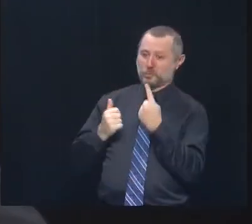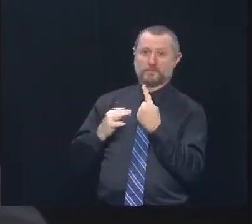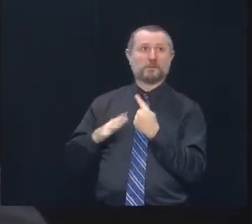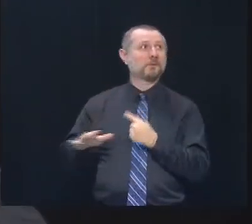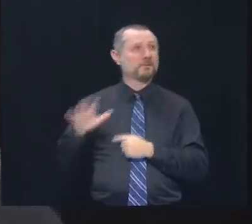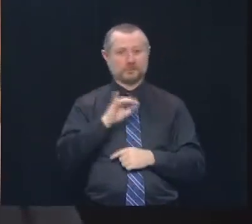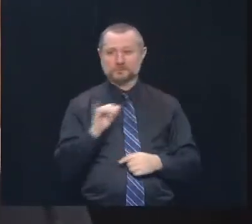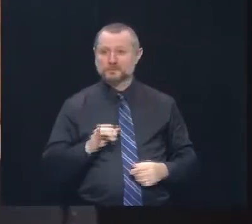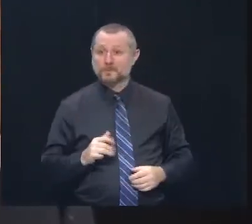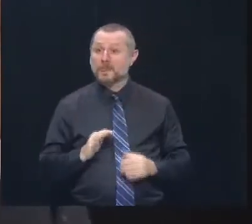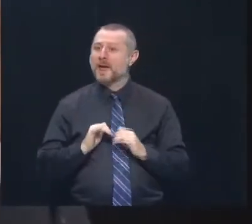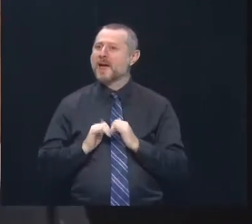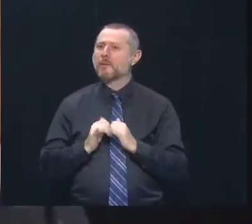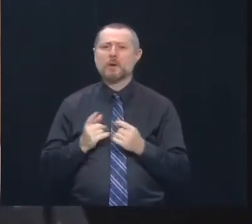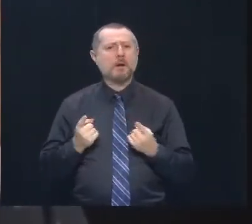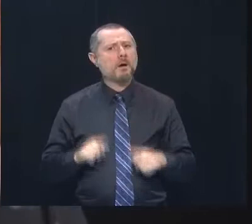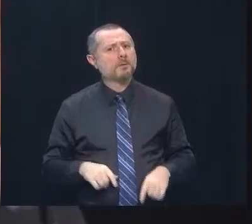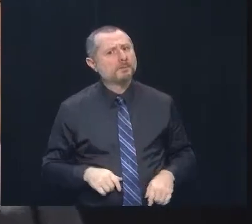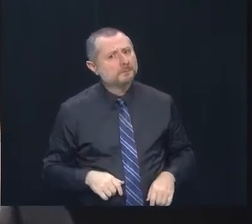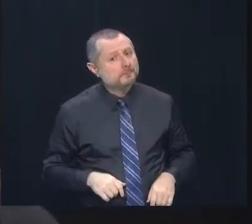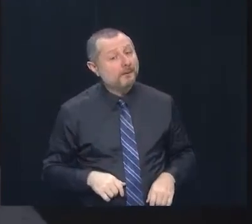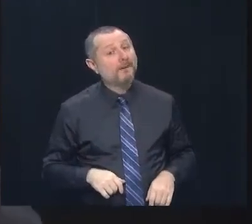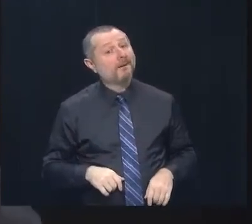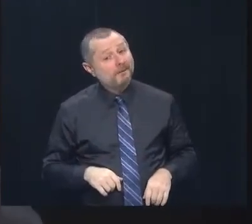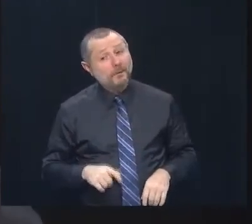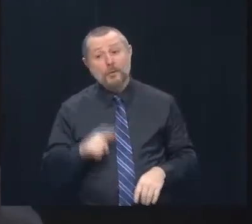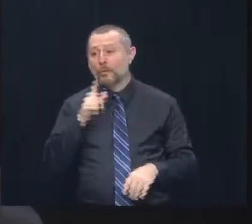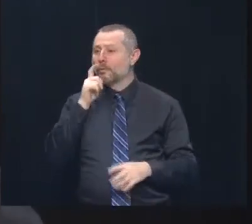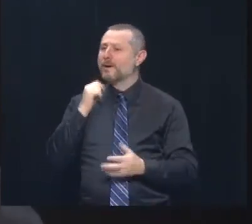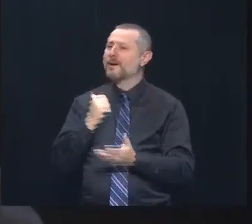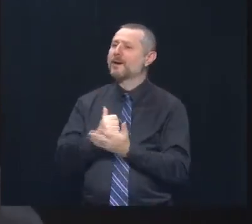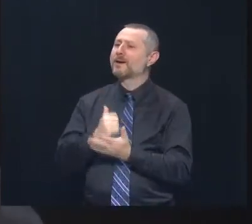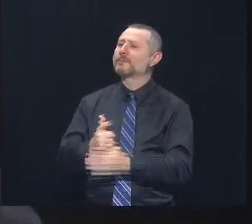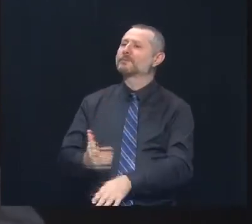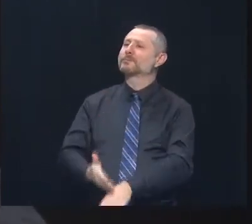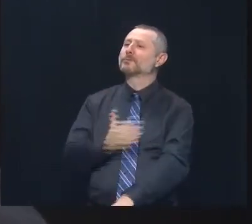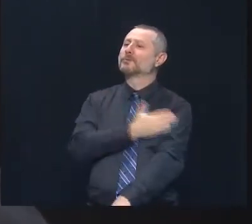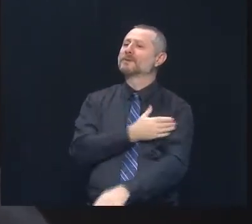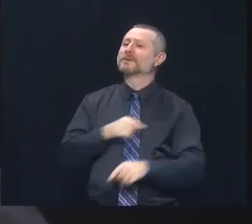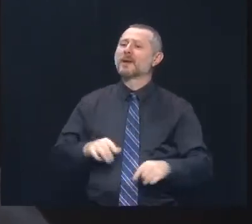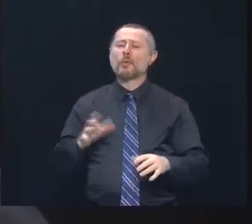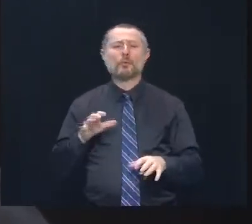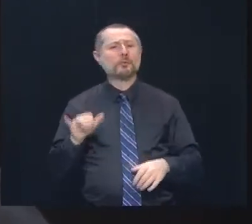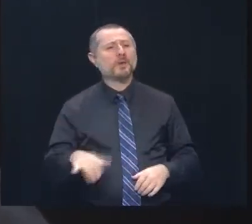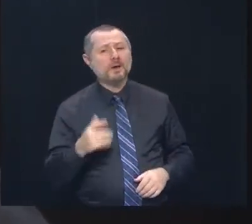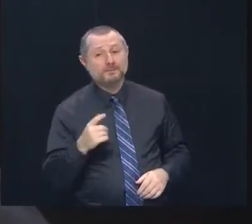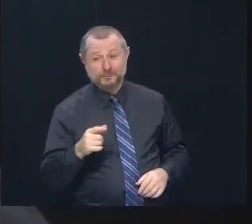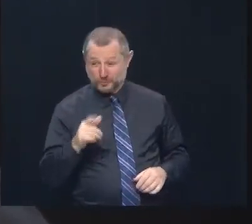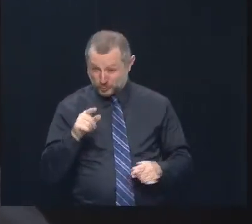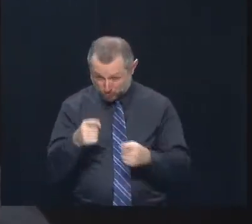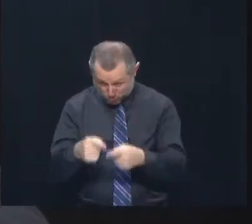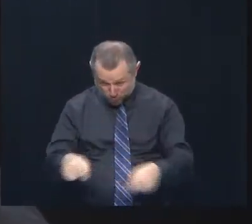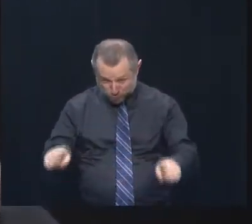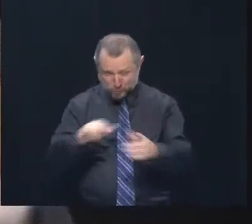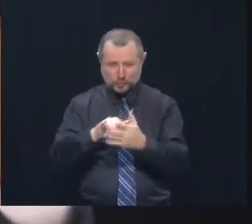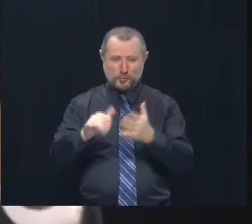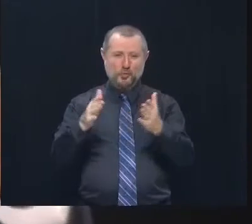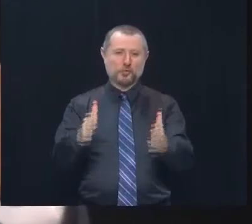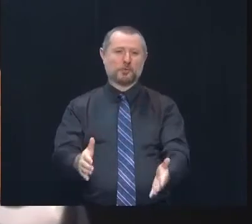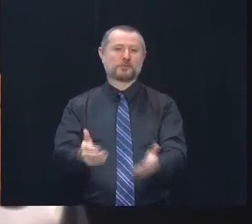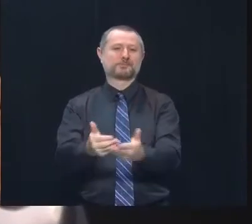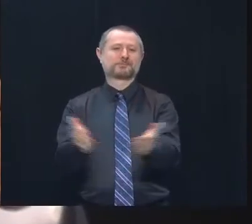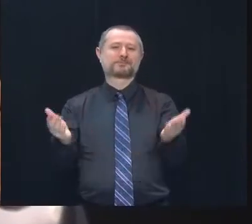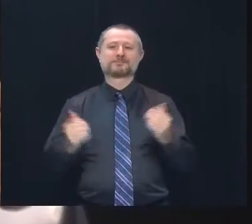that? Who took us from the highest rate to one of the lowest? New Yorkers did it. Because it's all